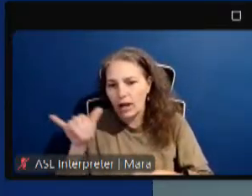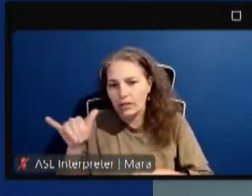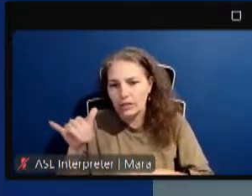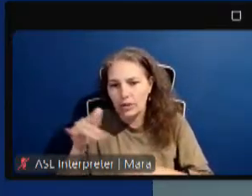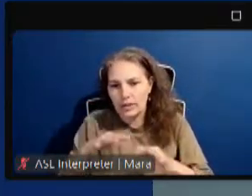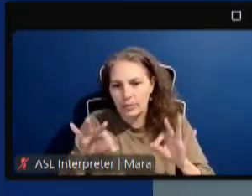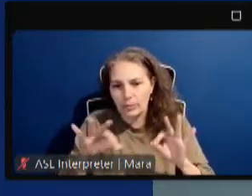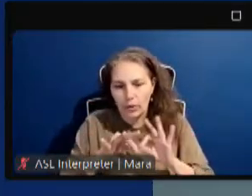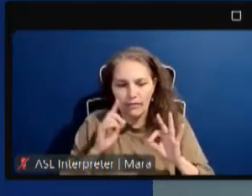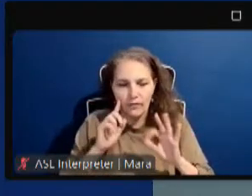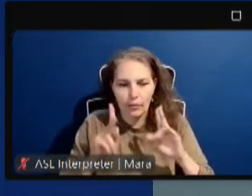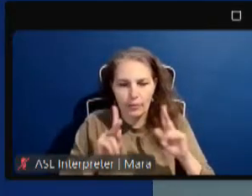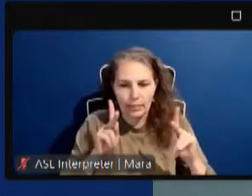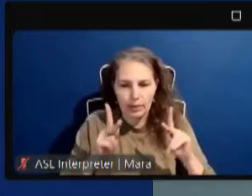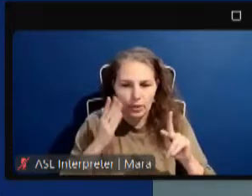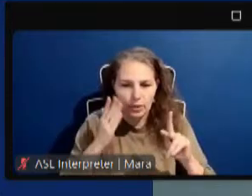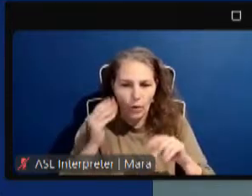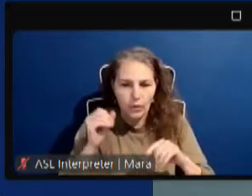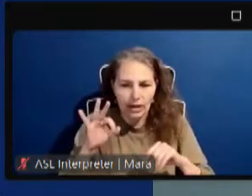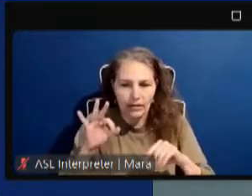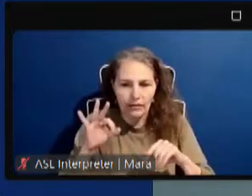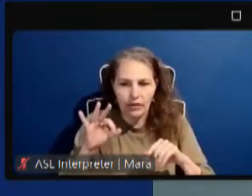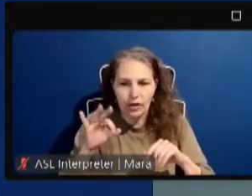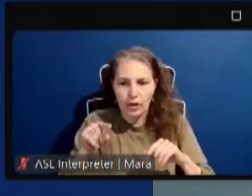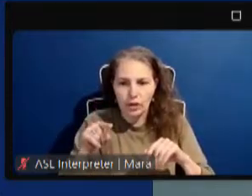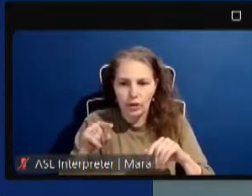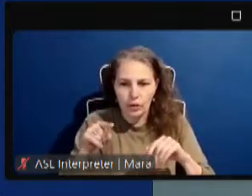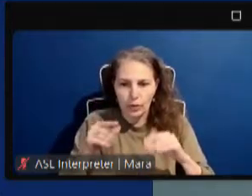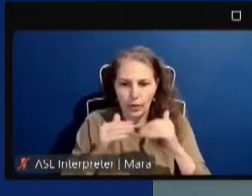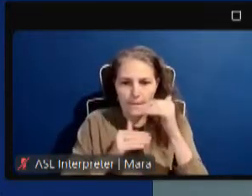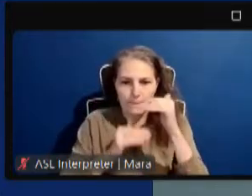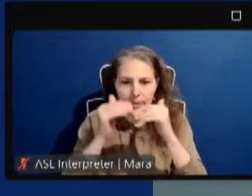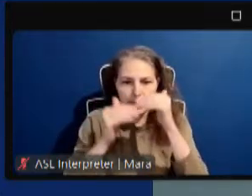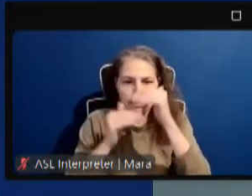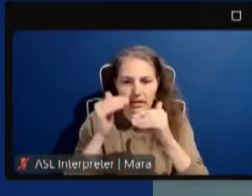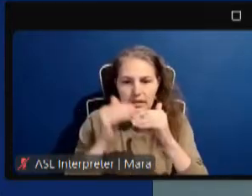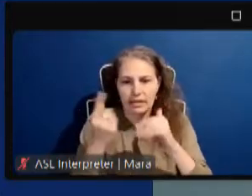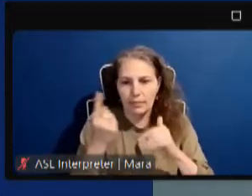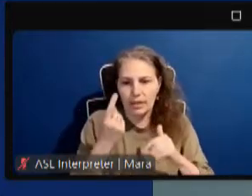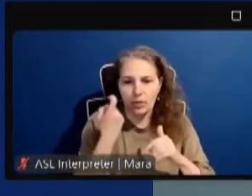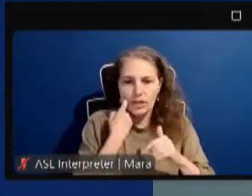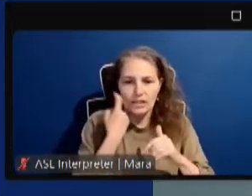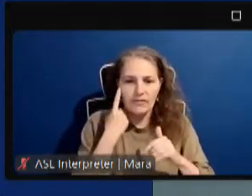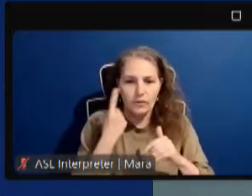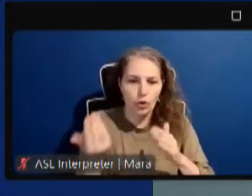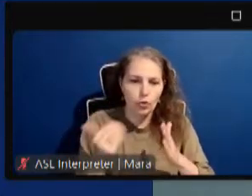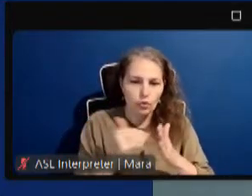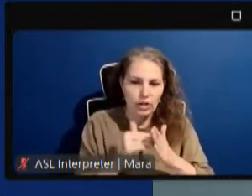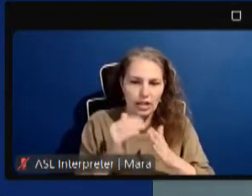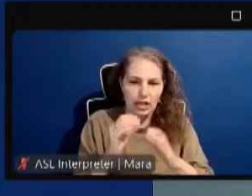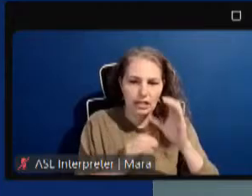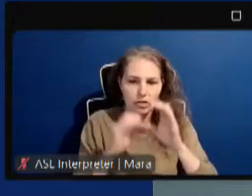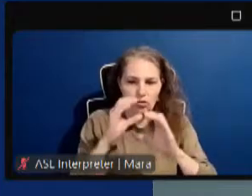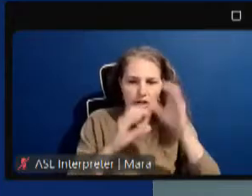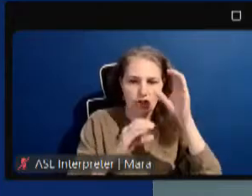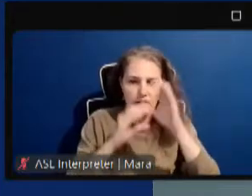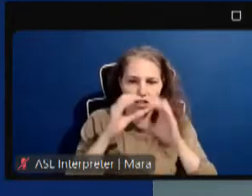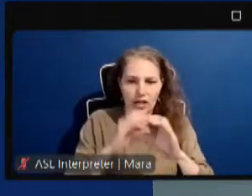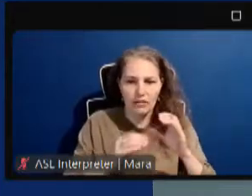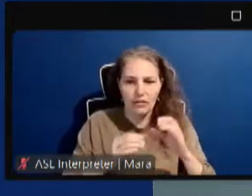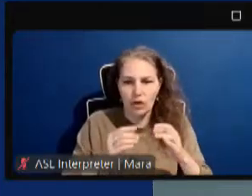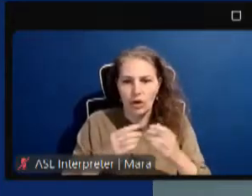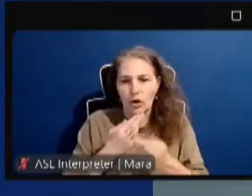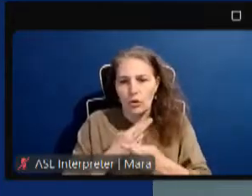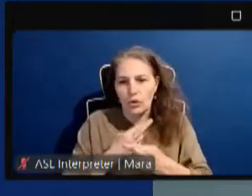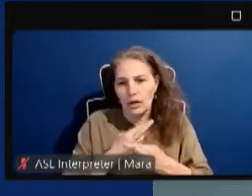to know, if they did build something recently for the reconstruction of residential dwellings that were